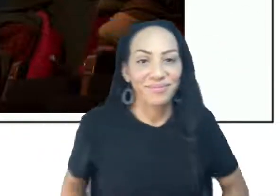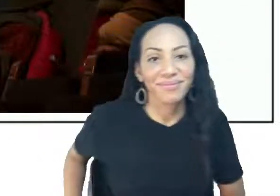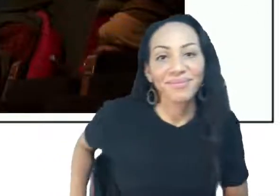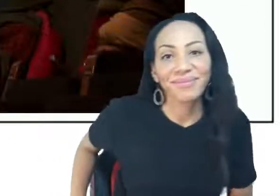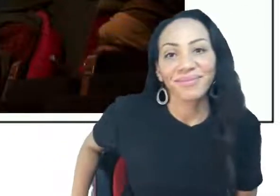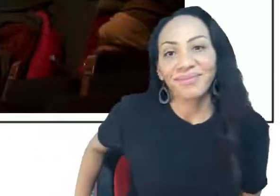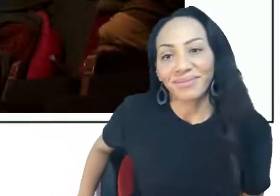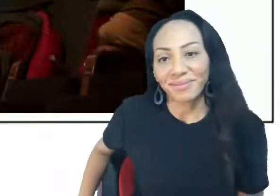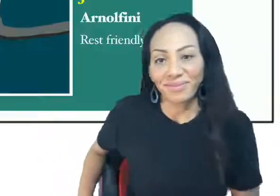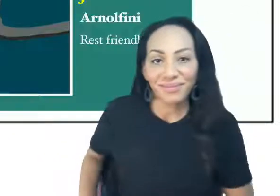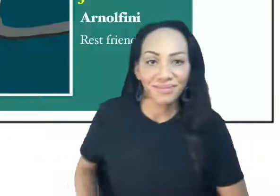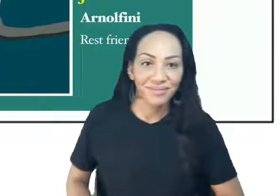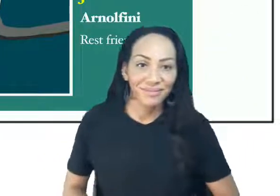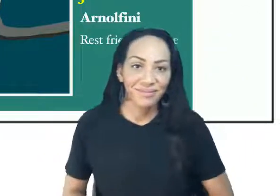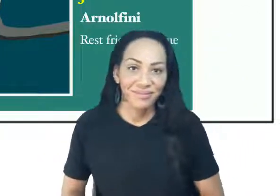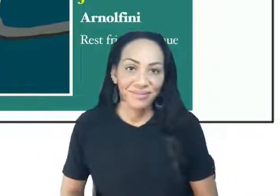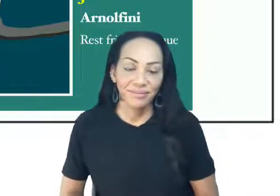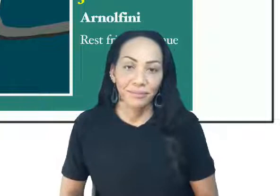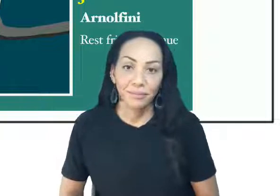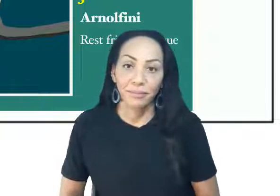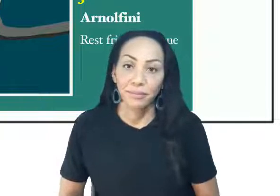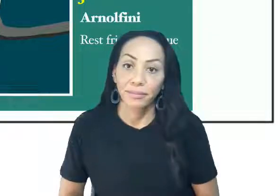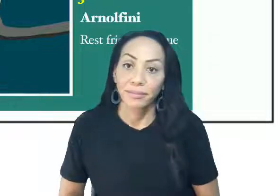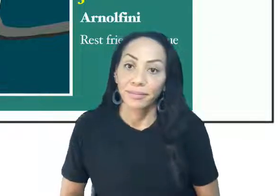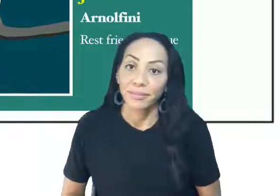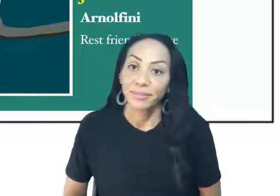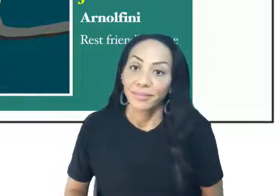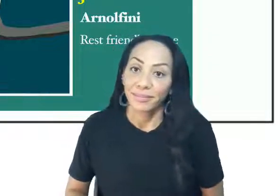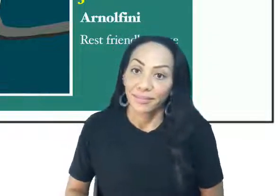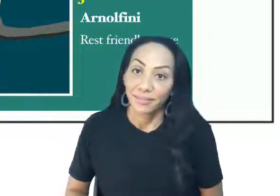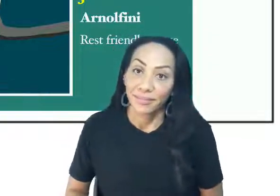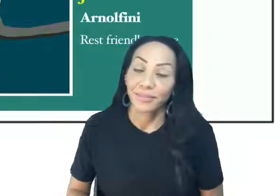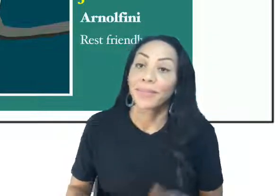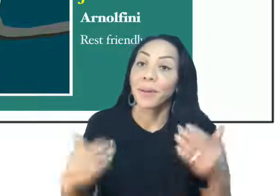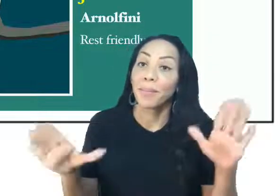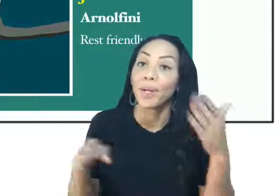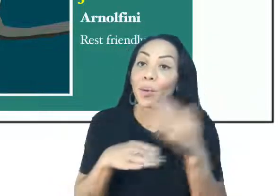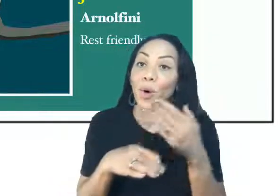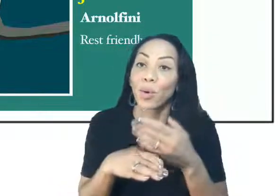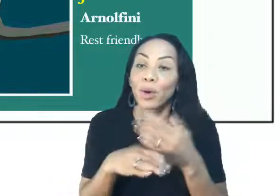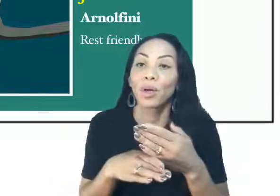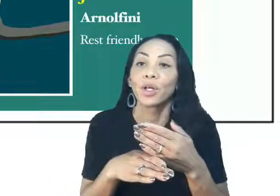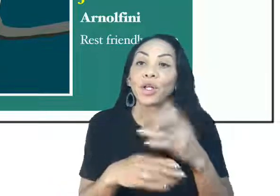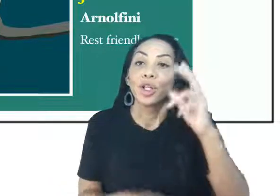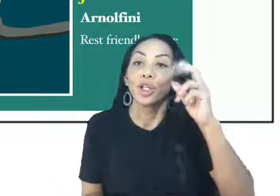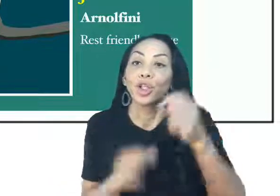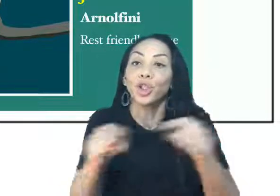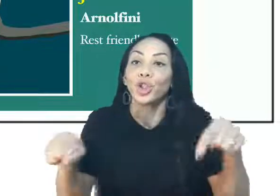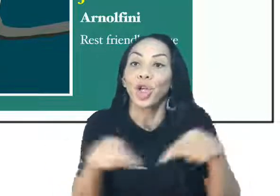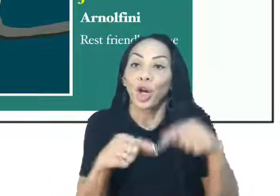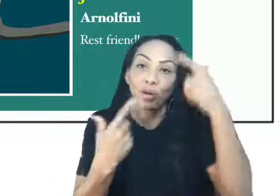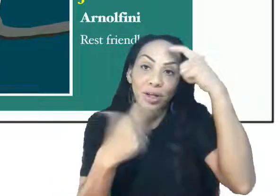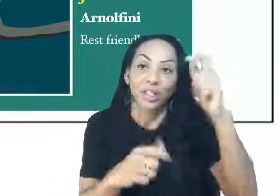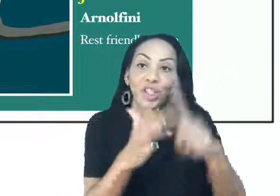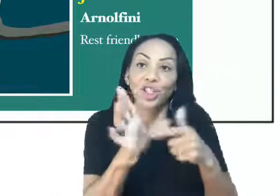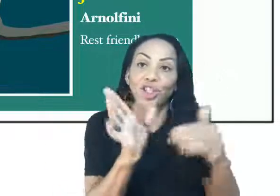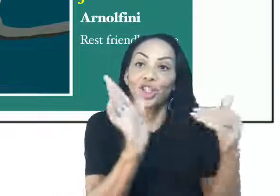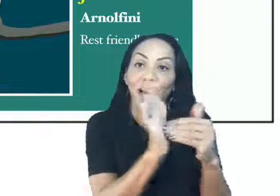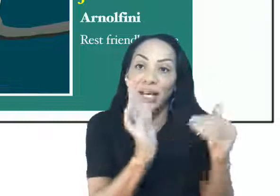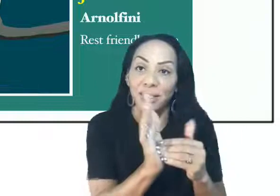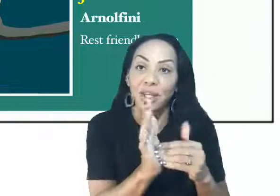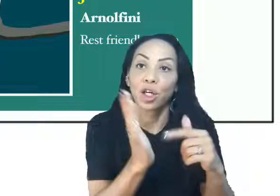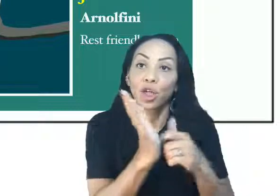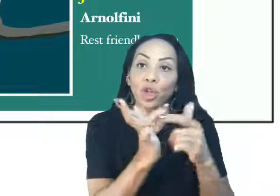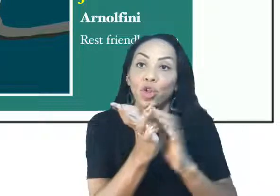So we also worked with studio resident Jazz Thompson to create this Restful City map.